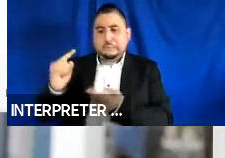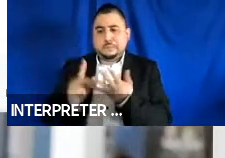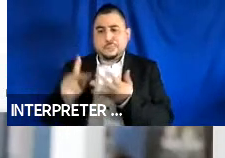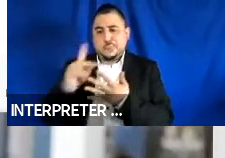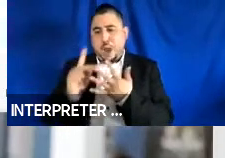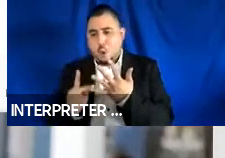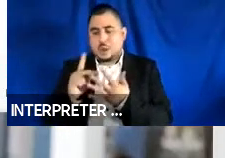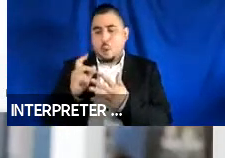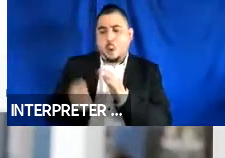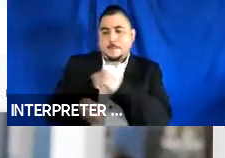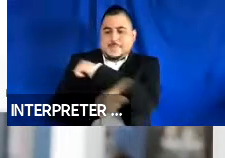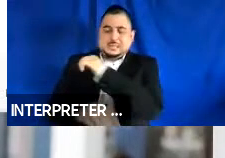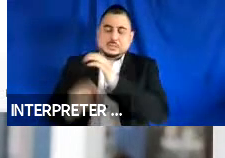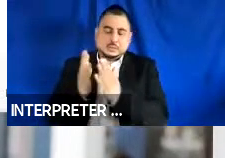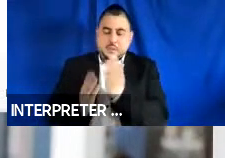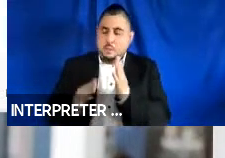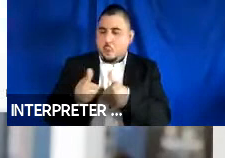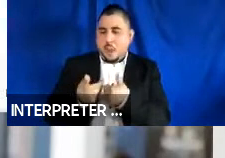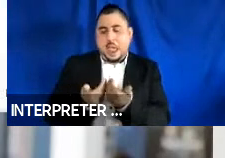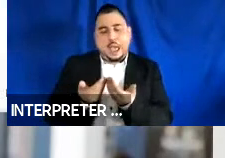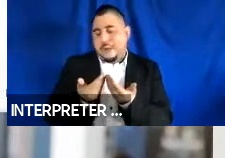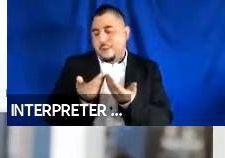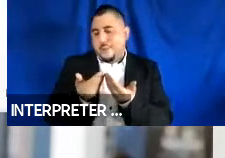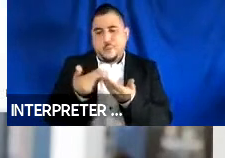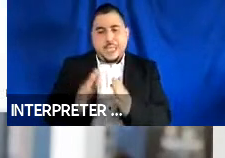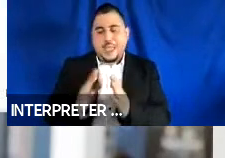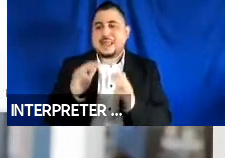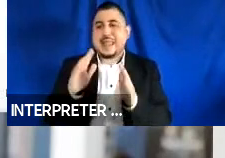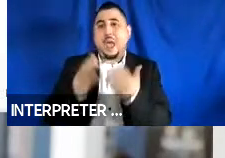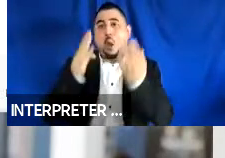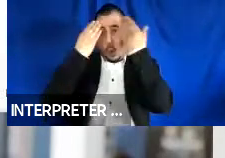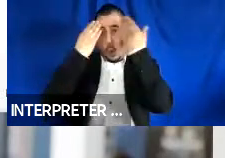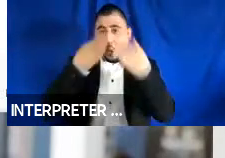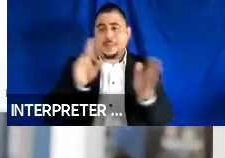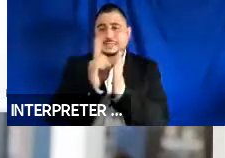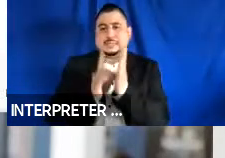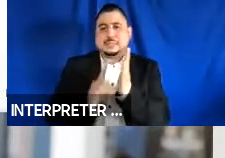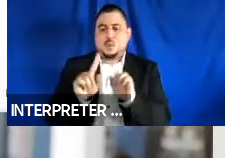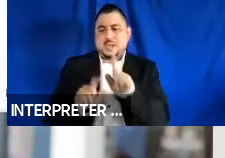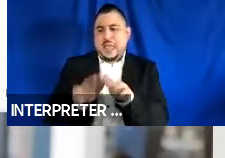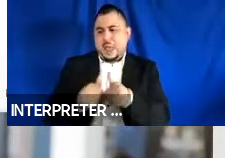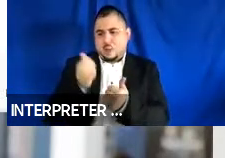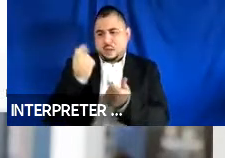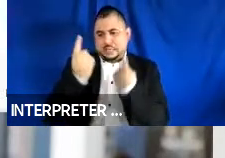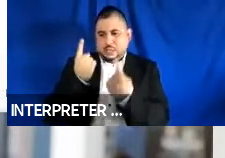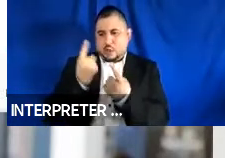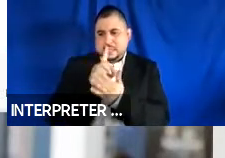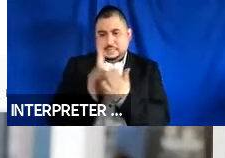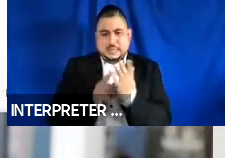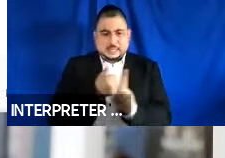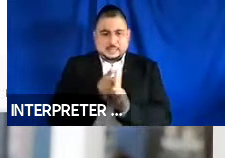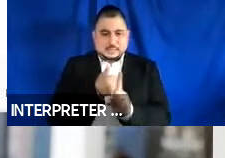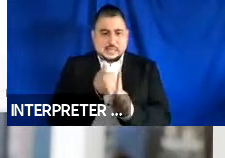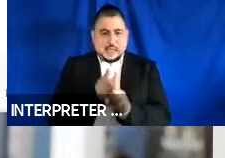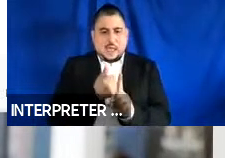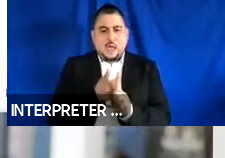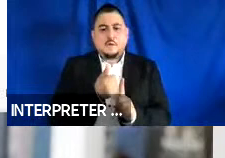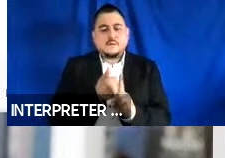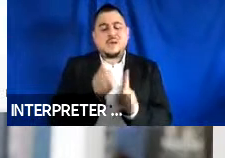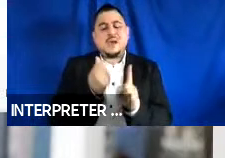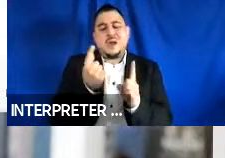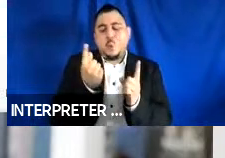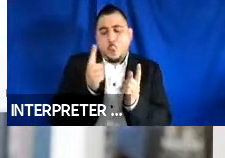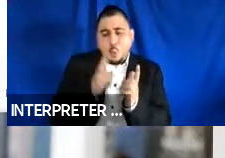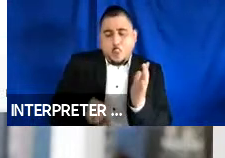way. So this leads to an open design question of how to consider the design of fair and